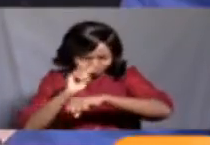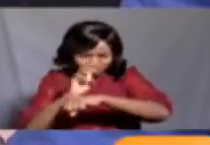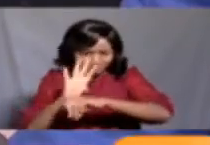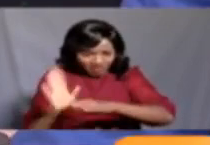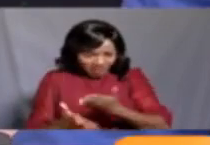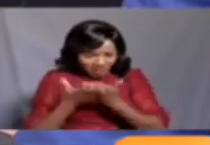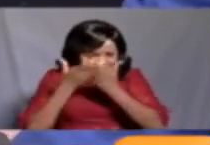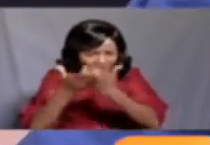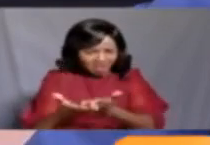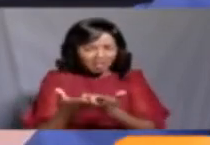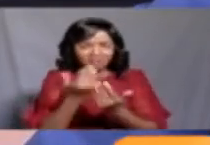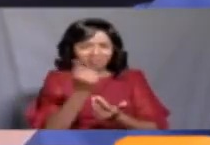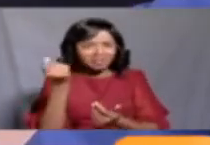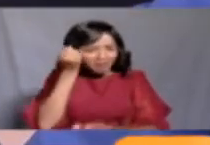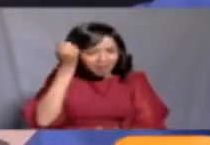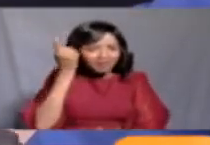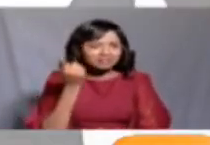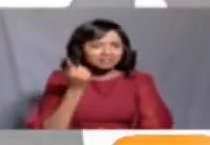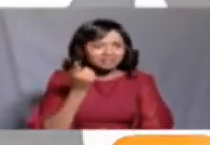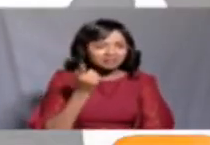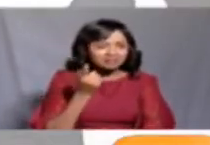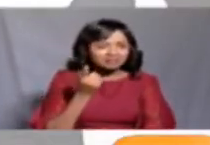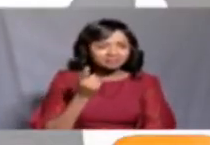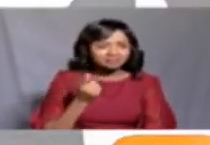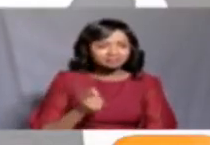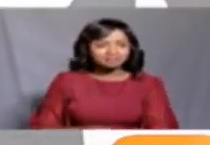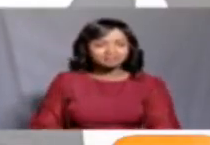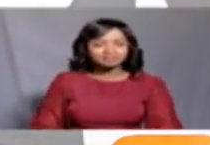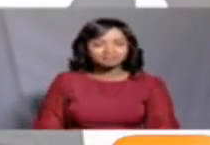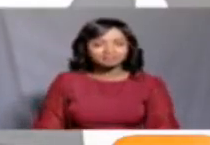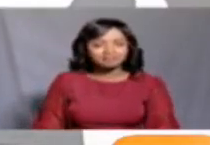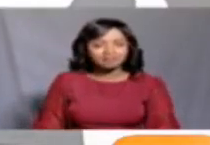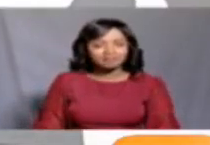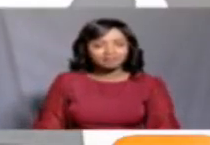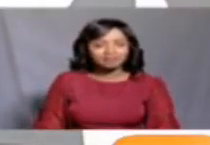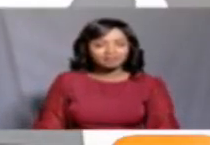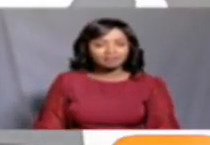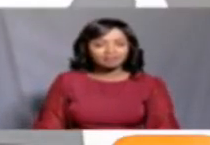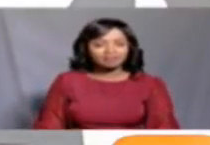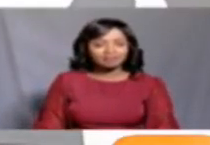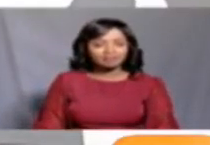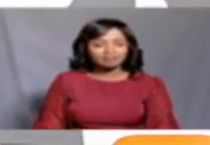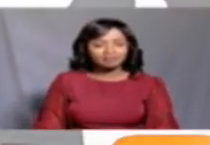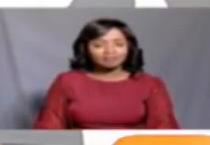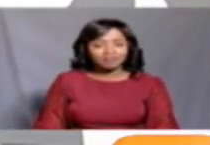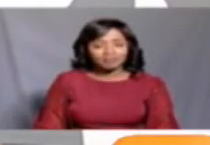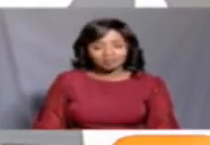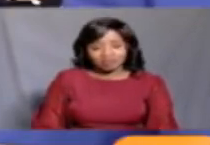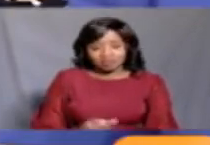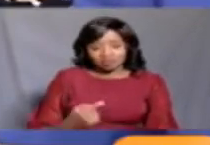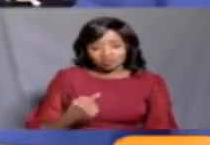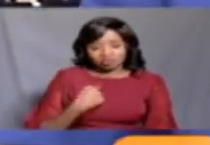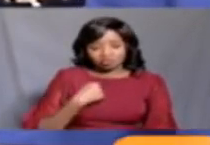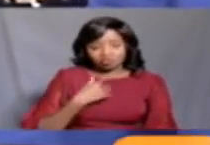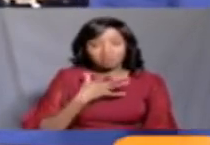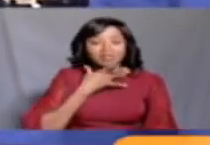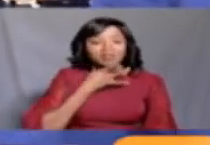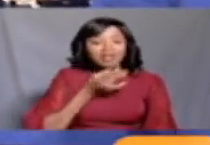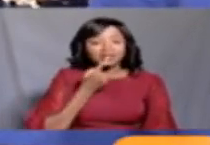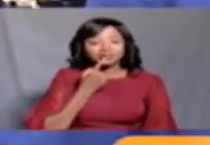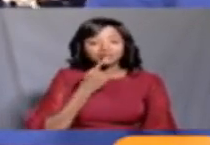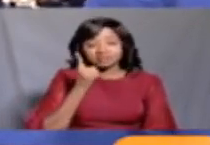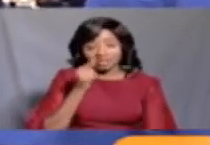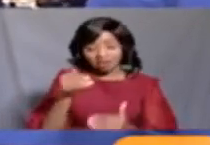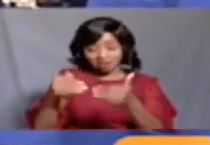cultural beliefs? Okay, so one of the things that I normally like to tell individuals is